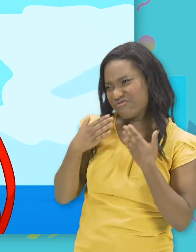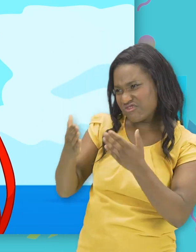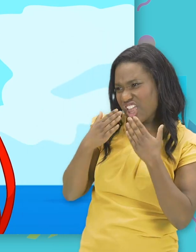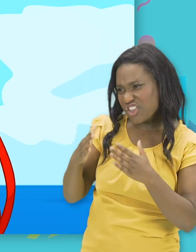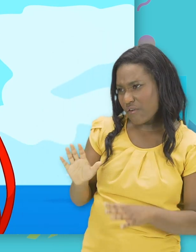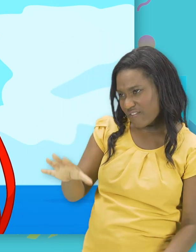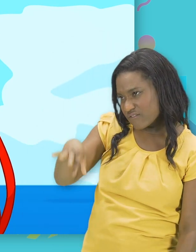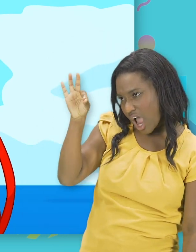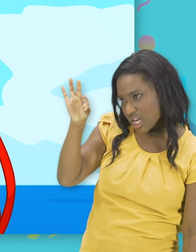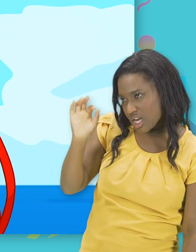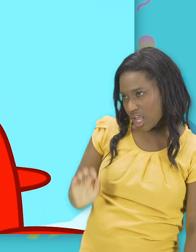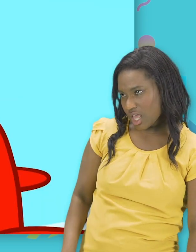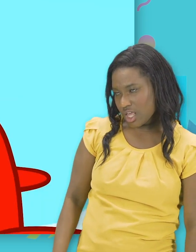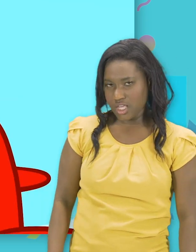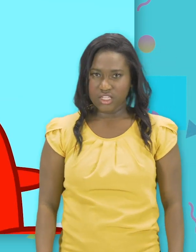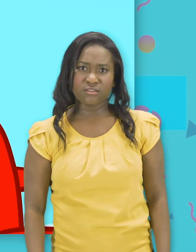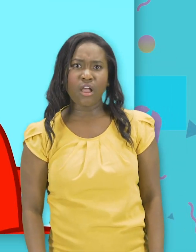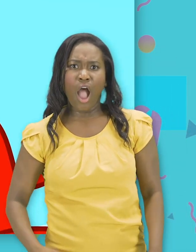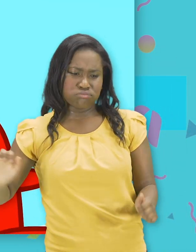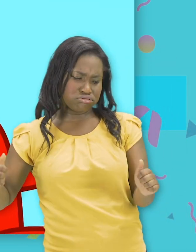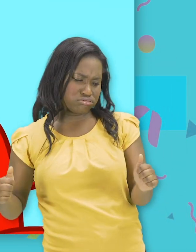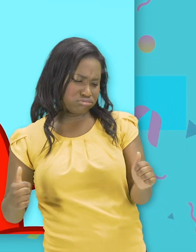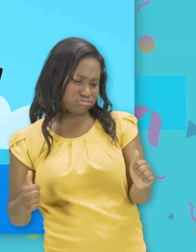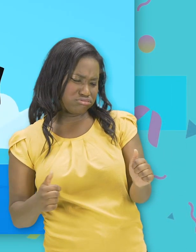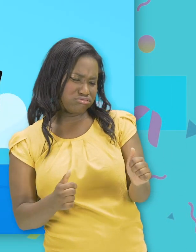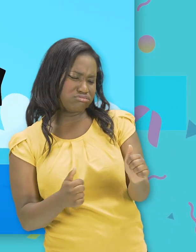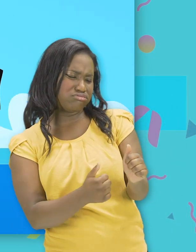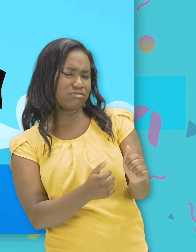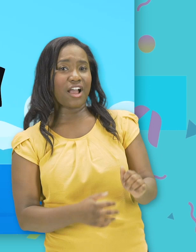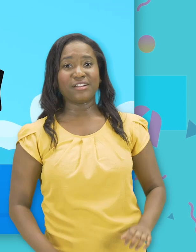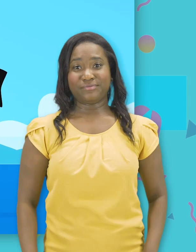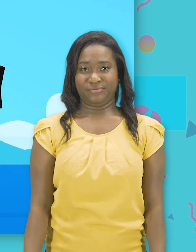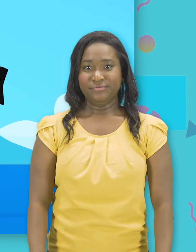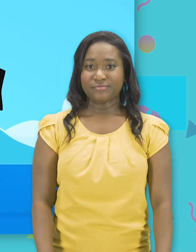For finding us this treasure. Go after them, Morphle.